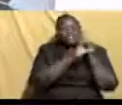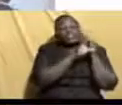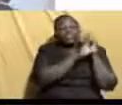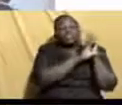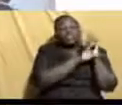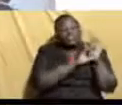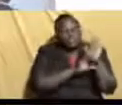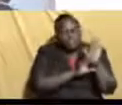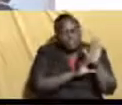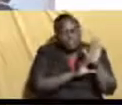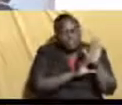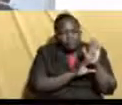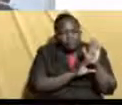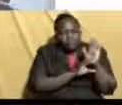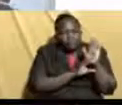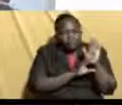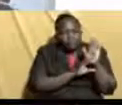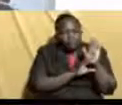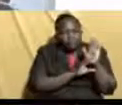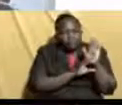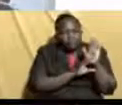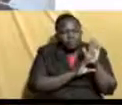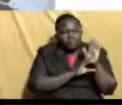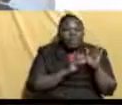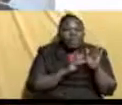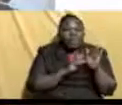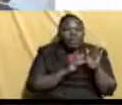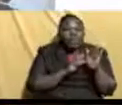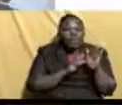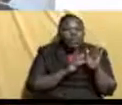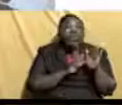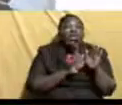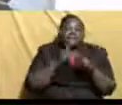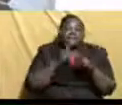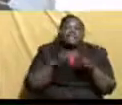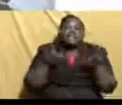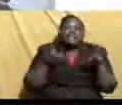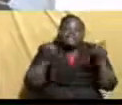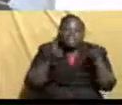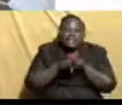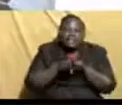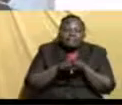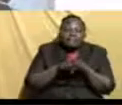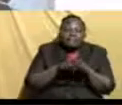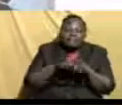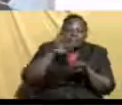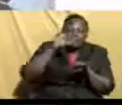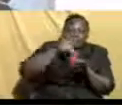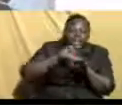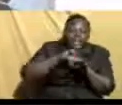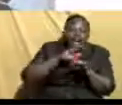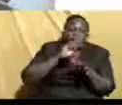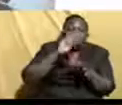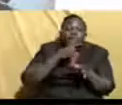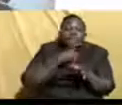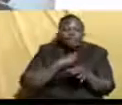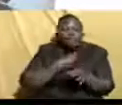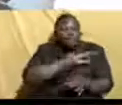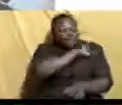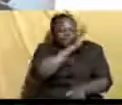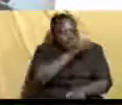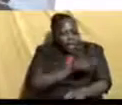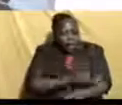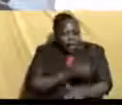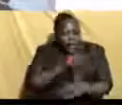not out of an abundance of caution, but deliberately asserted that there exists a sovereign in our